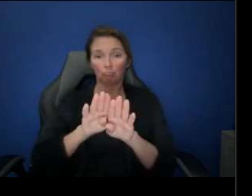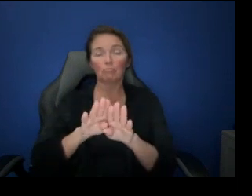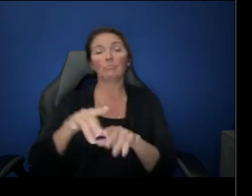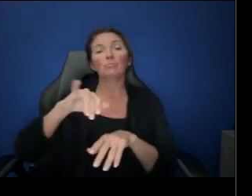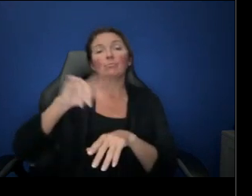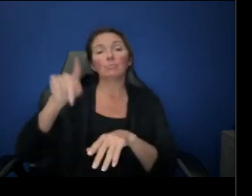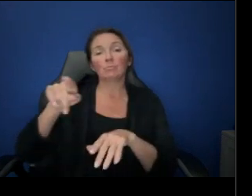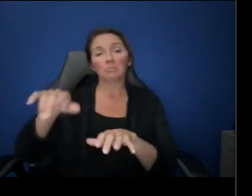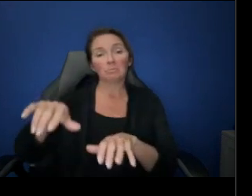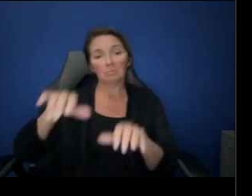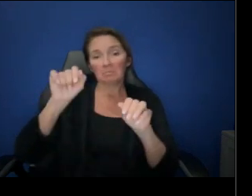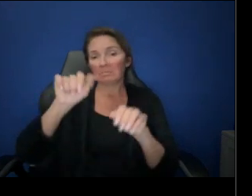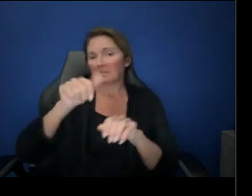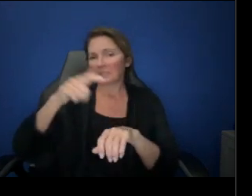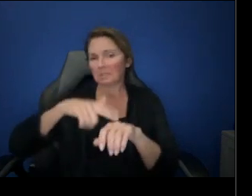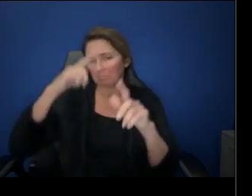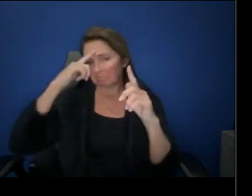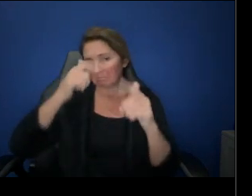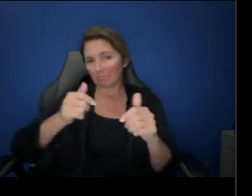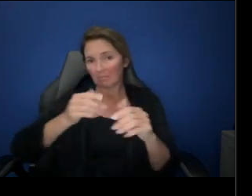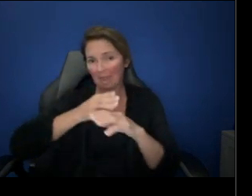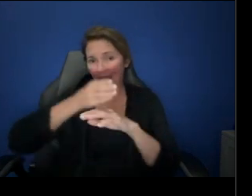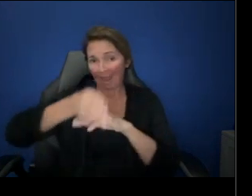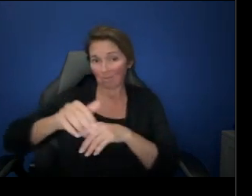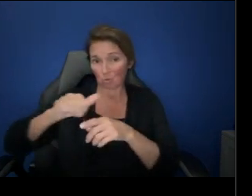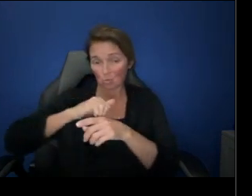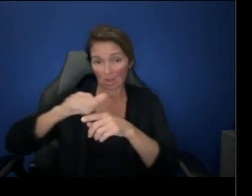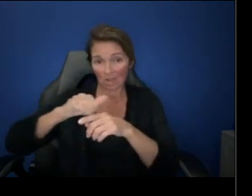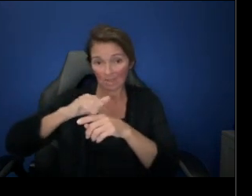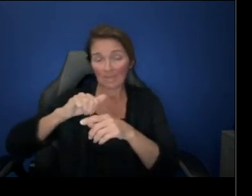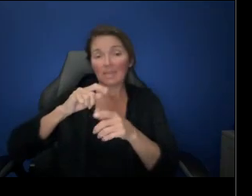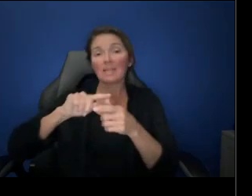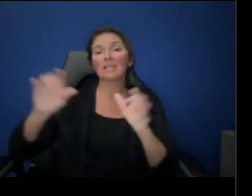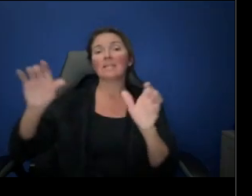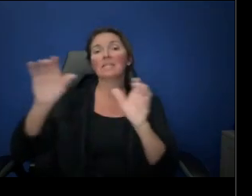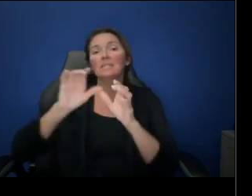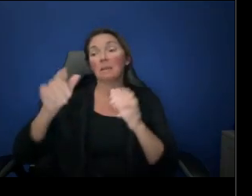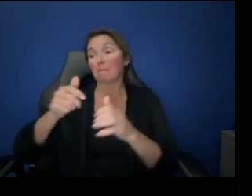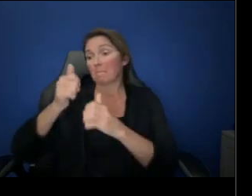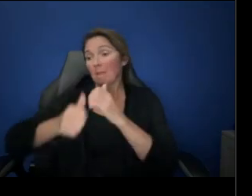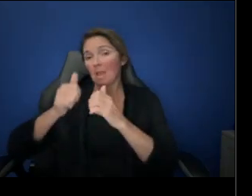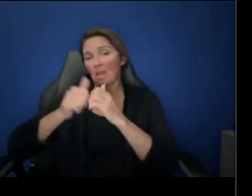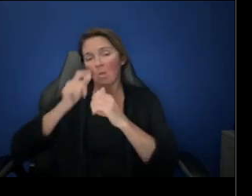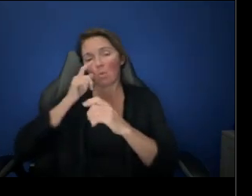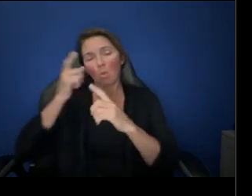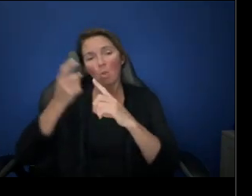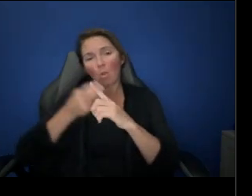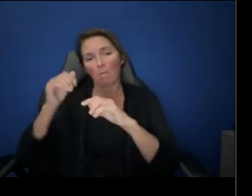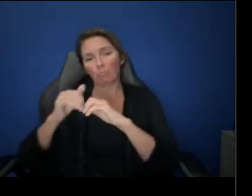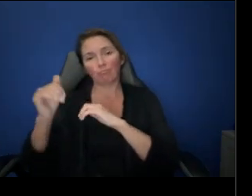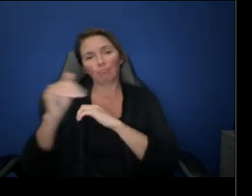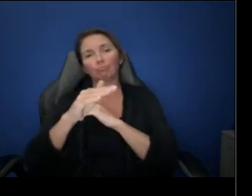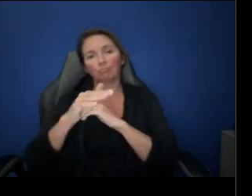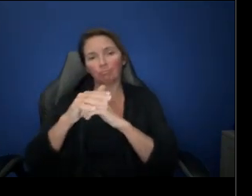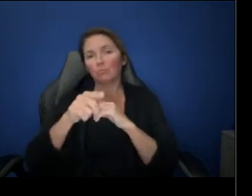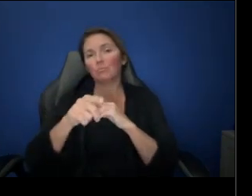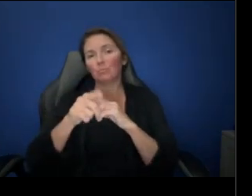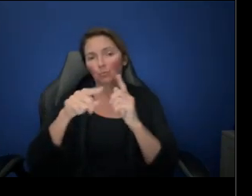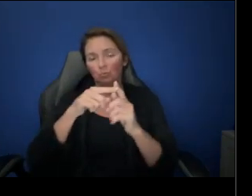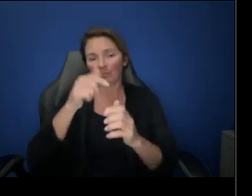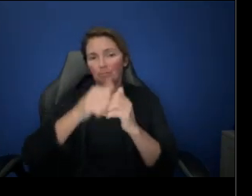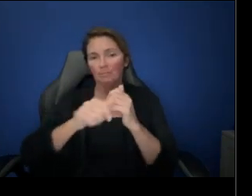may be taken anytime following the training event, and certificates of passing are automatically issued when a passing